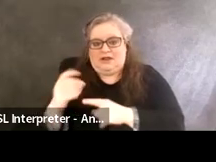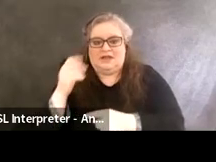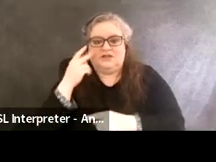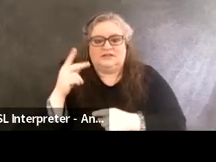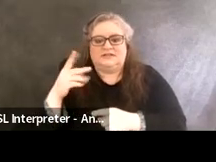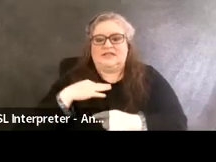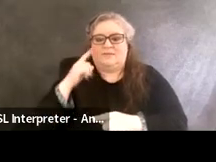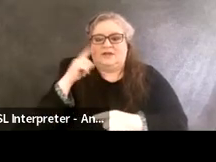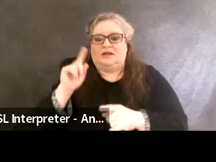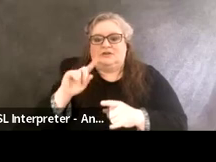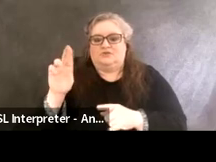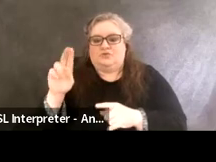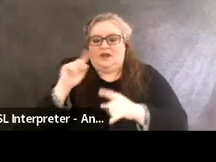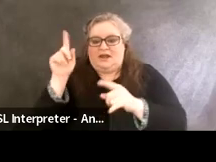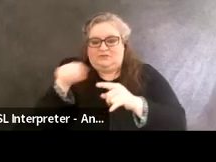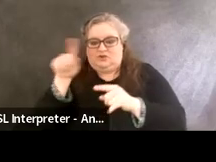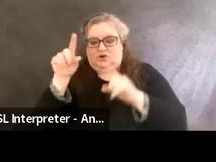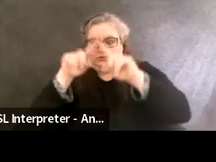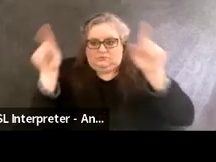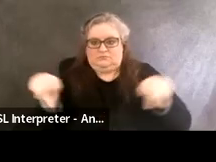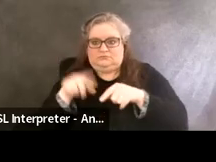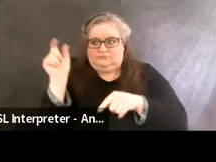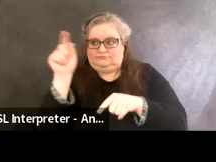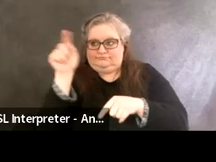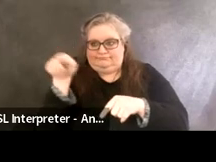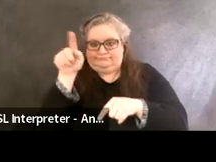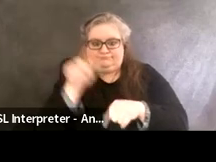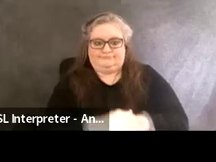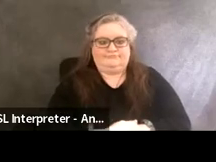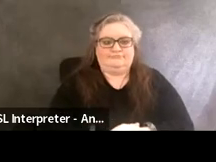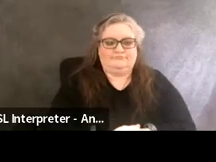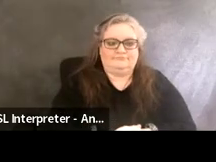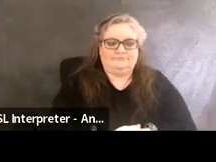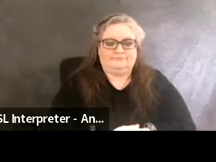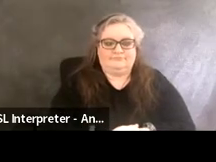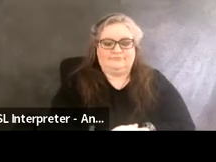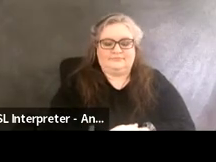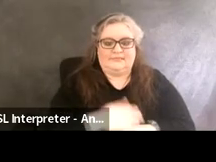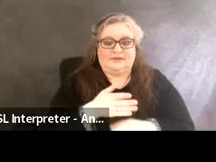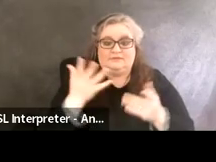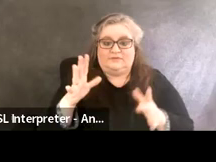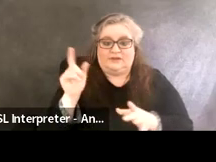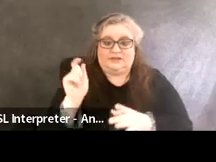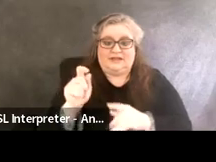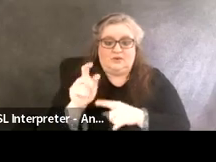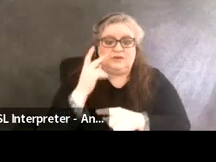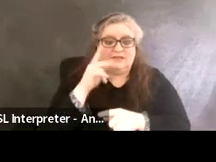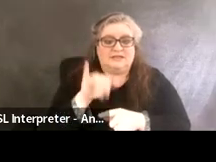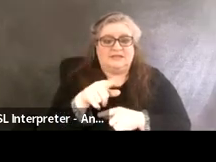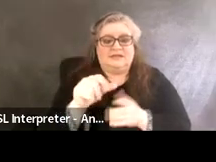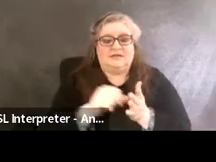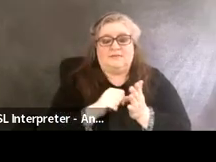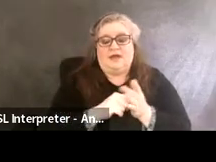corner of the page, which there's a circle around that. Once you click on that, then you'll see this page. This